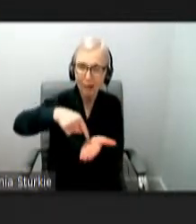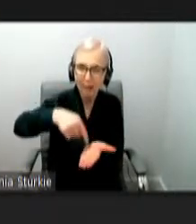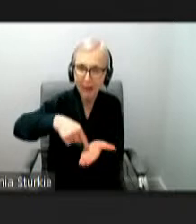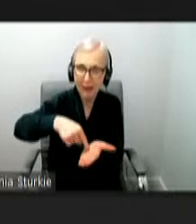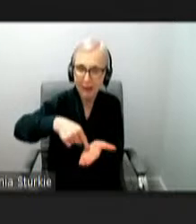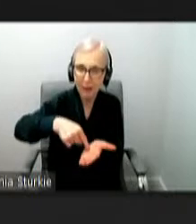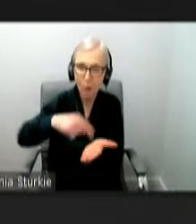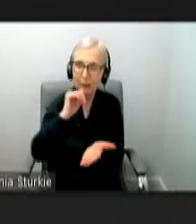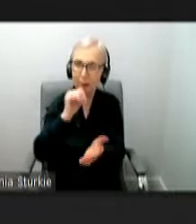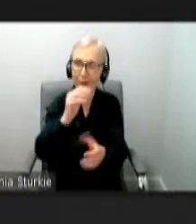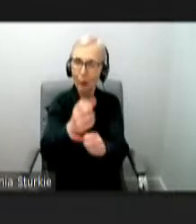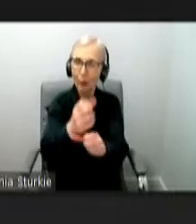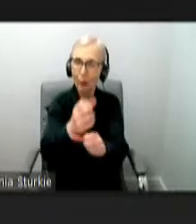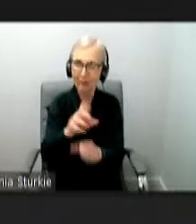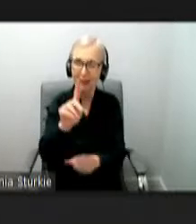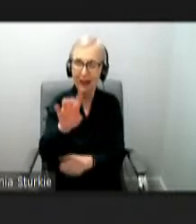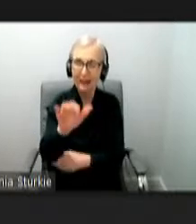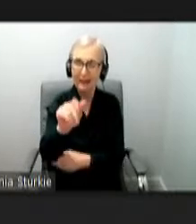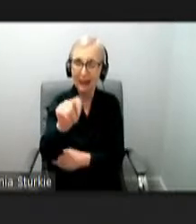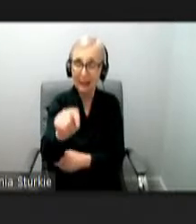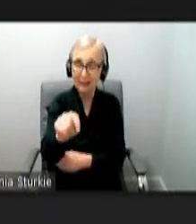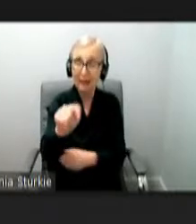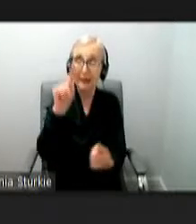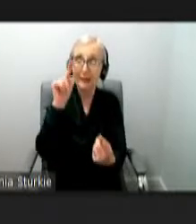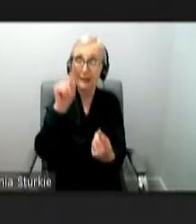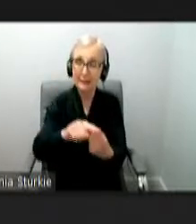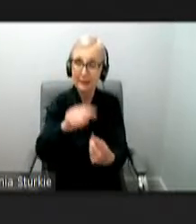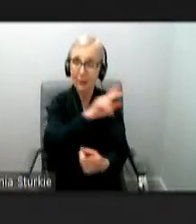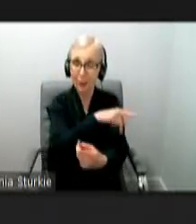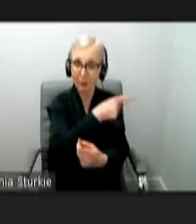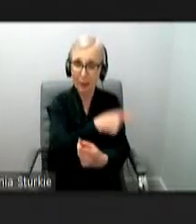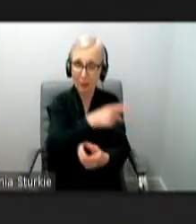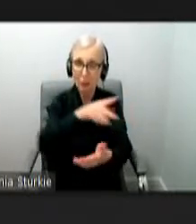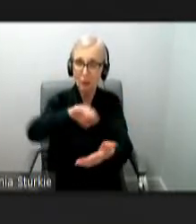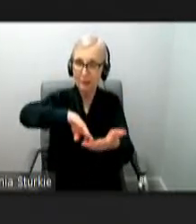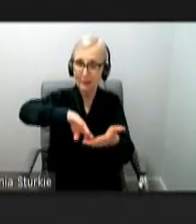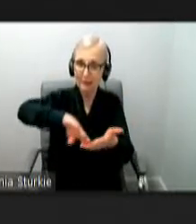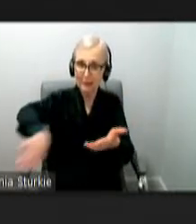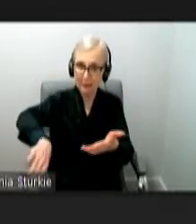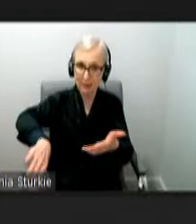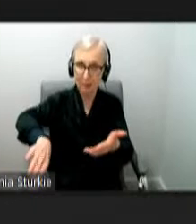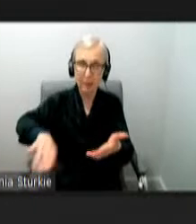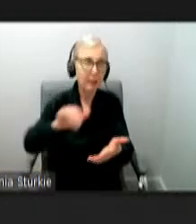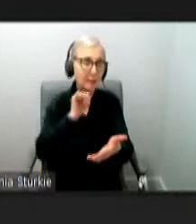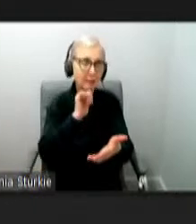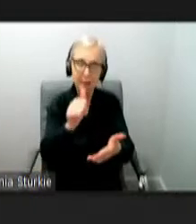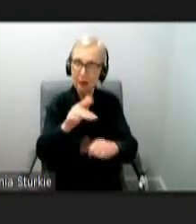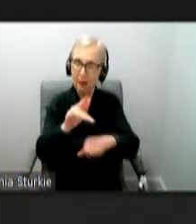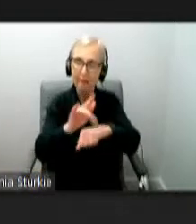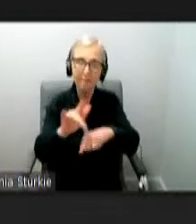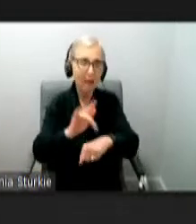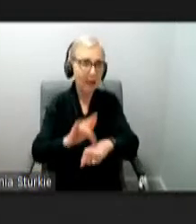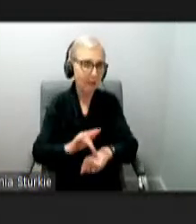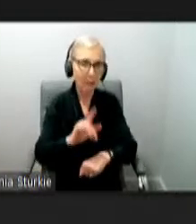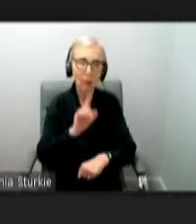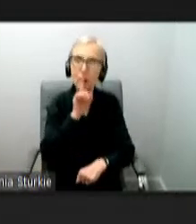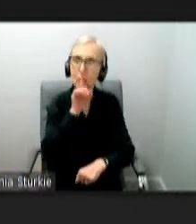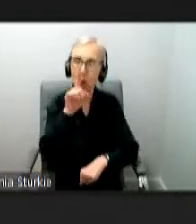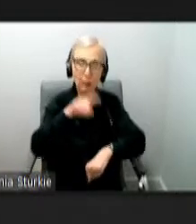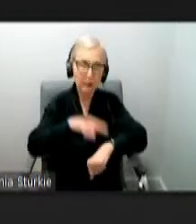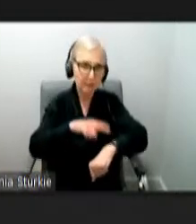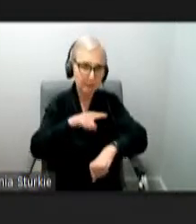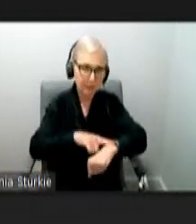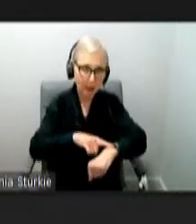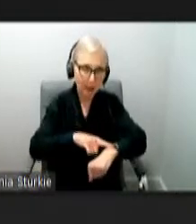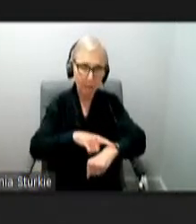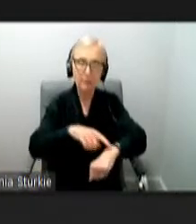so we don't get that data until patients are discharged from the hospital. So it's not available in real time. It takes a while for that data to get to us, for